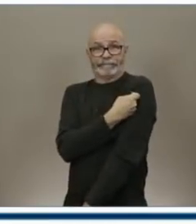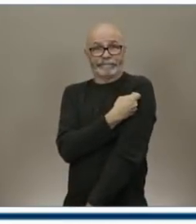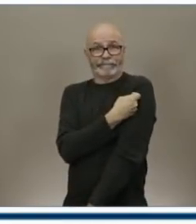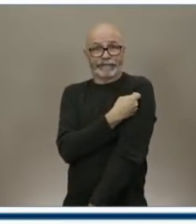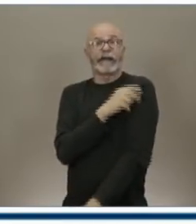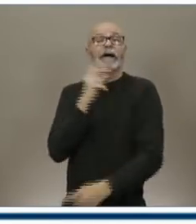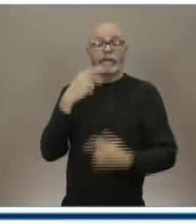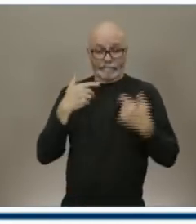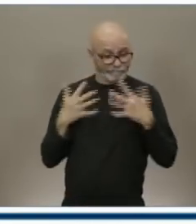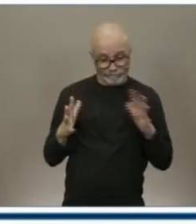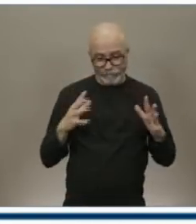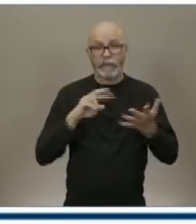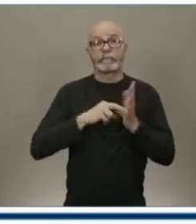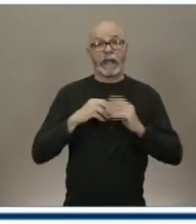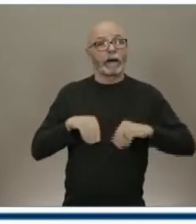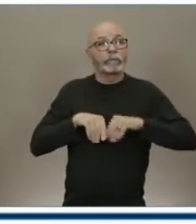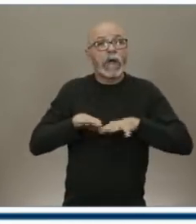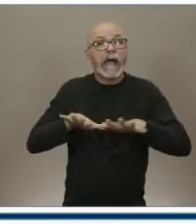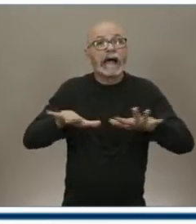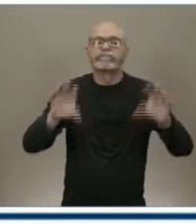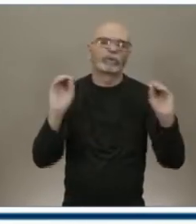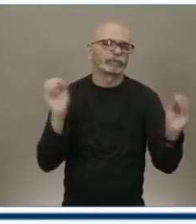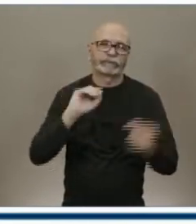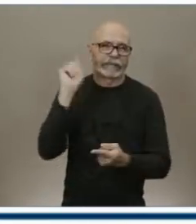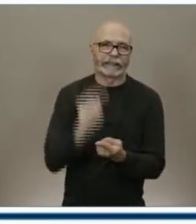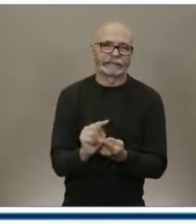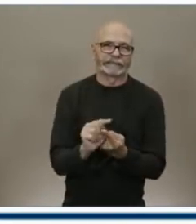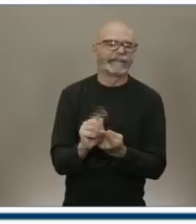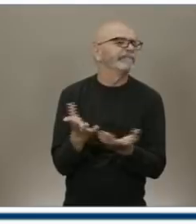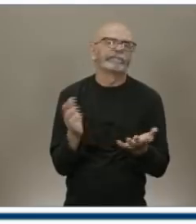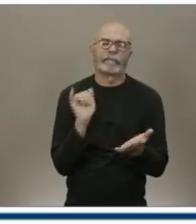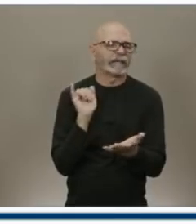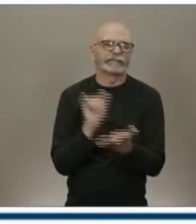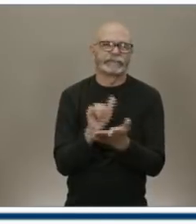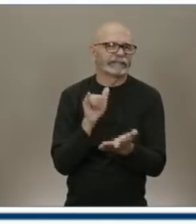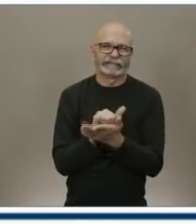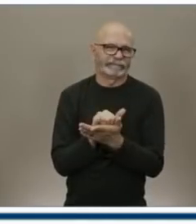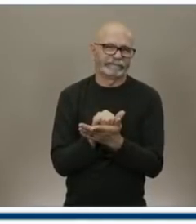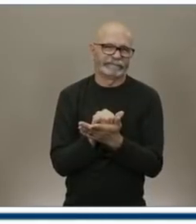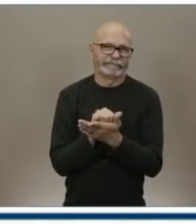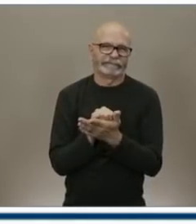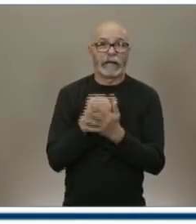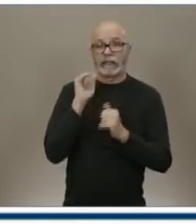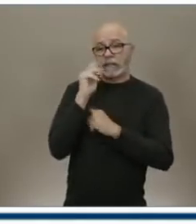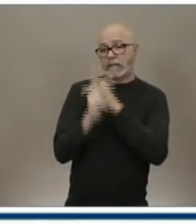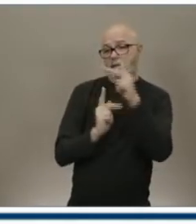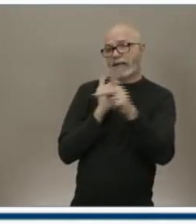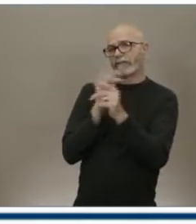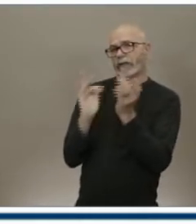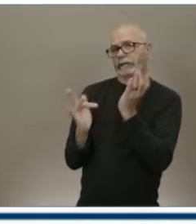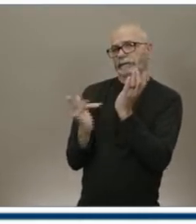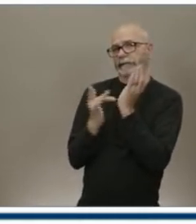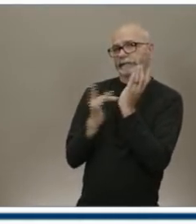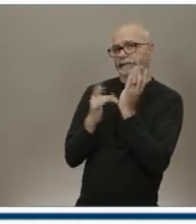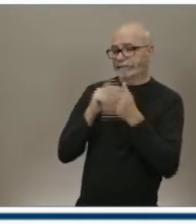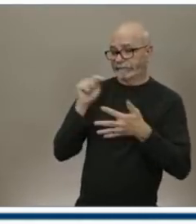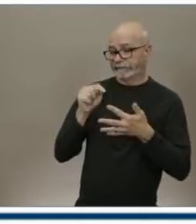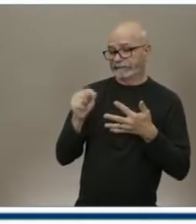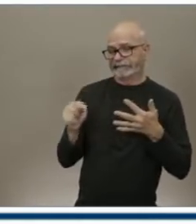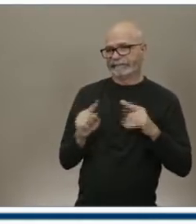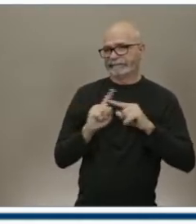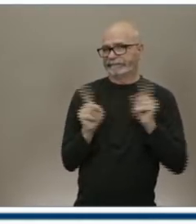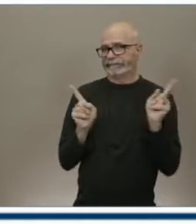able to transmit the virus to others. That is impossible given the technology we're using. Boy, I'm glad you got that question.